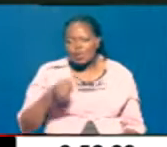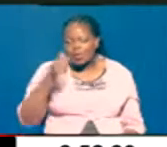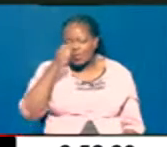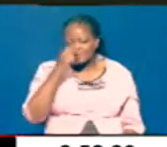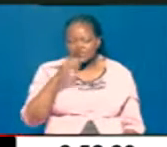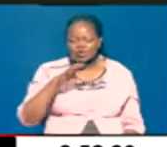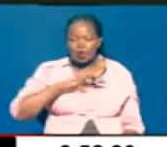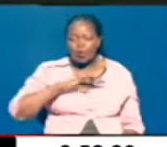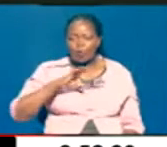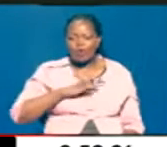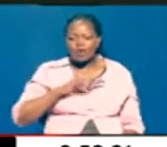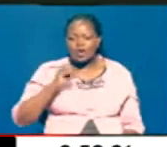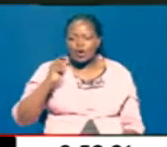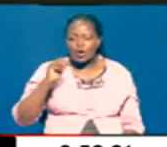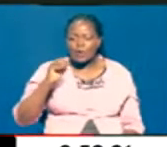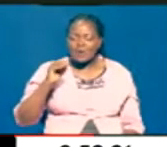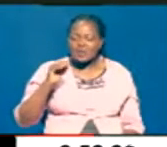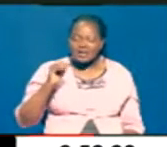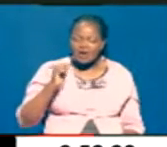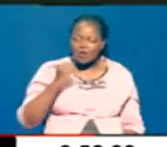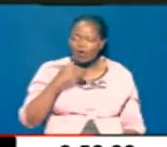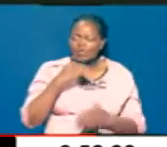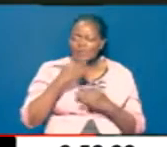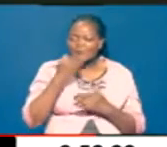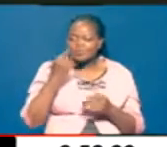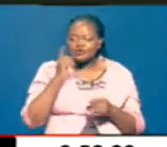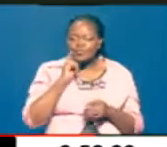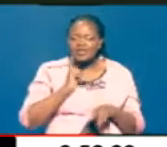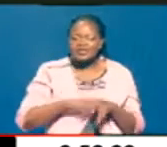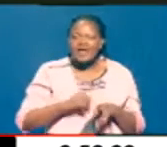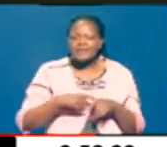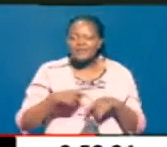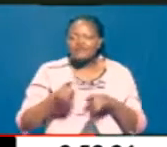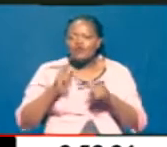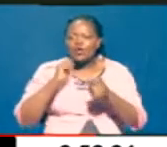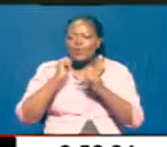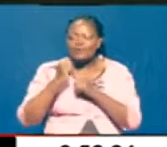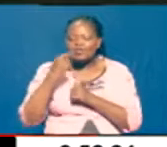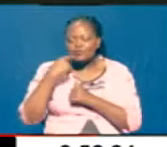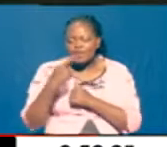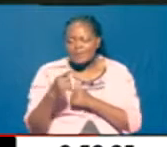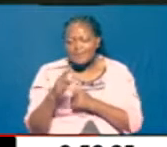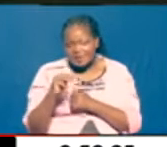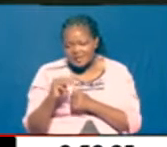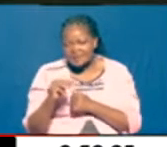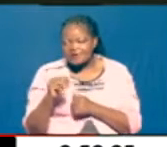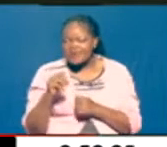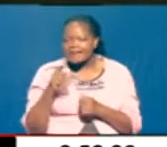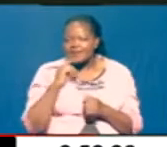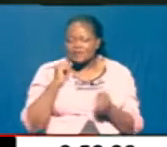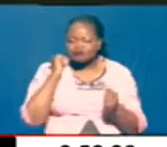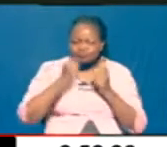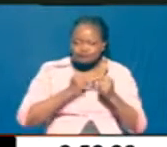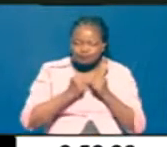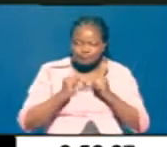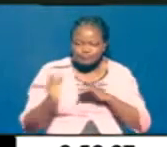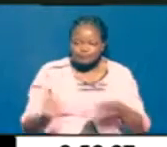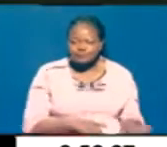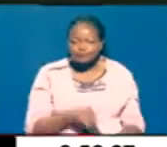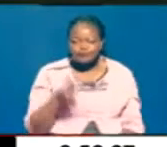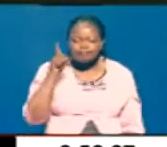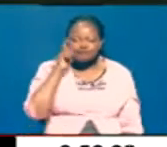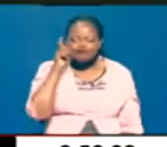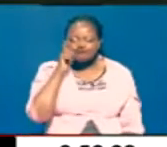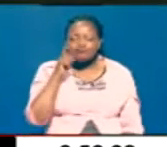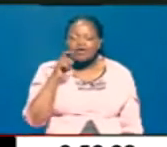on Ferdinand Omanyala all the best tomorrow as he lines up for the 100 men's meter race. Moving on, Tusker FC head coach